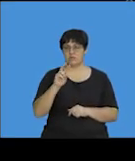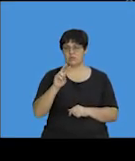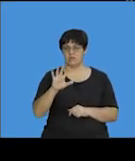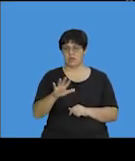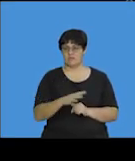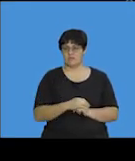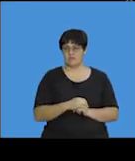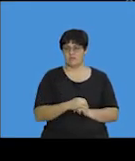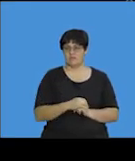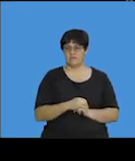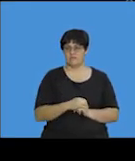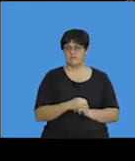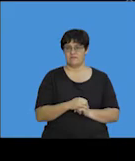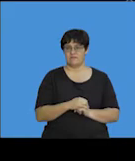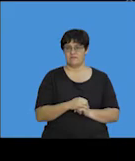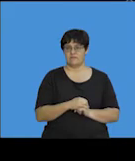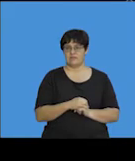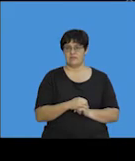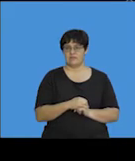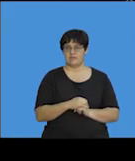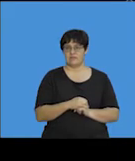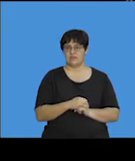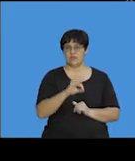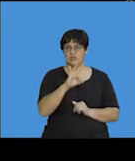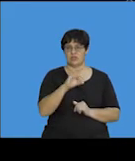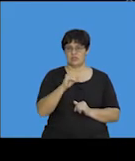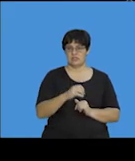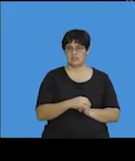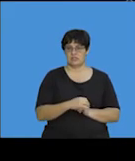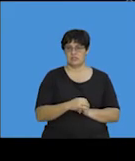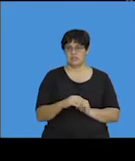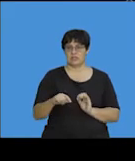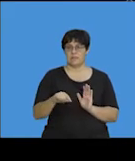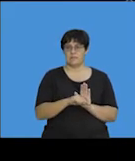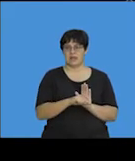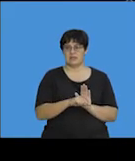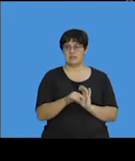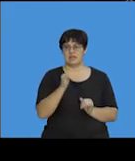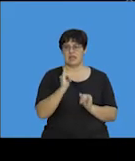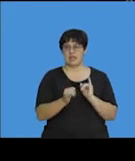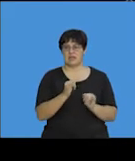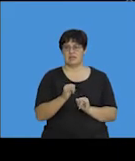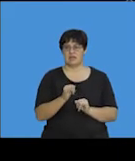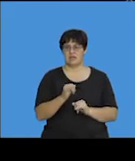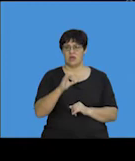11,025. And let's see what that gives us. So 30 minus